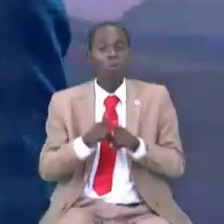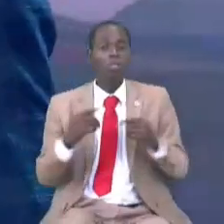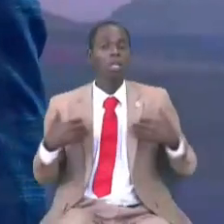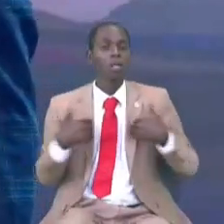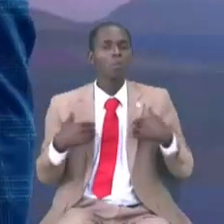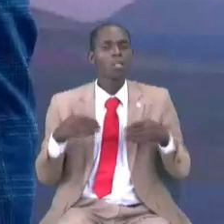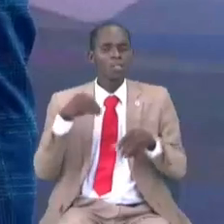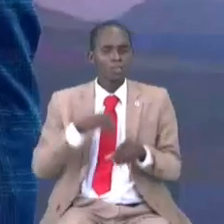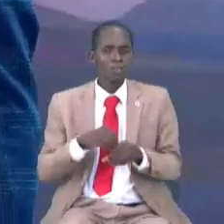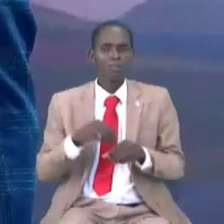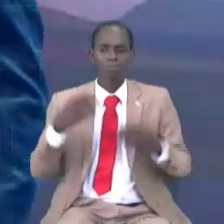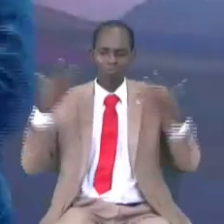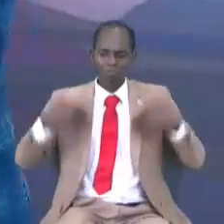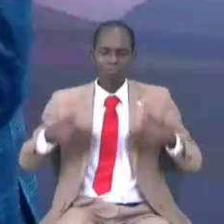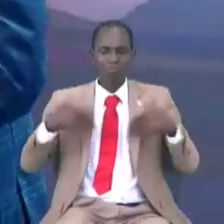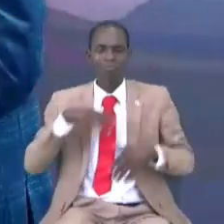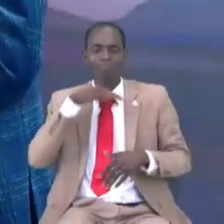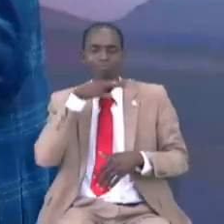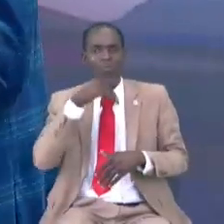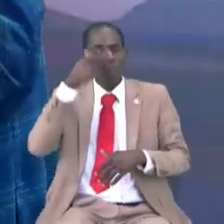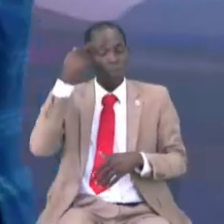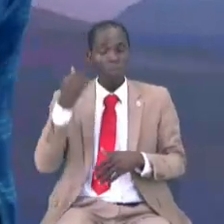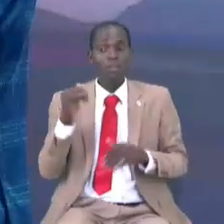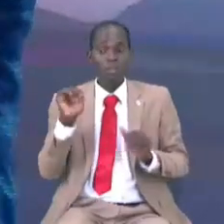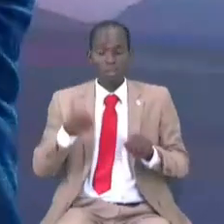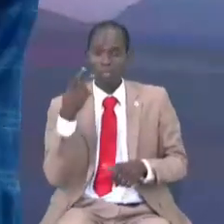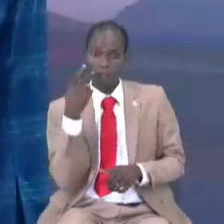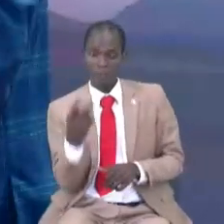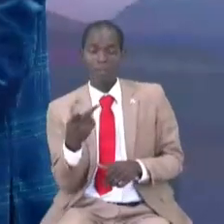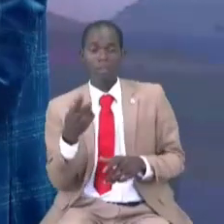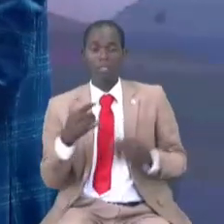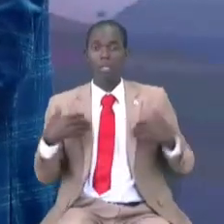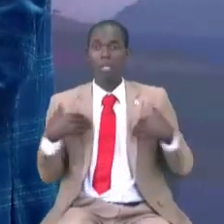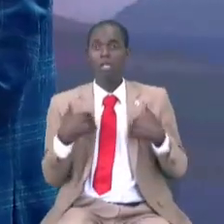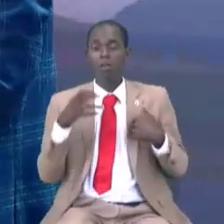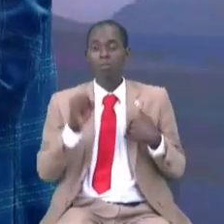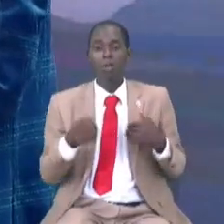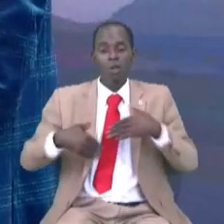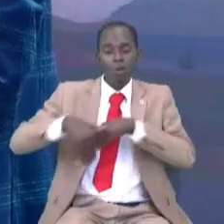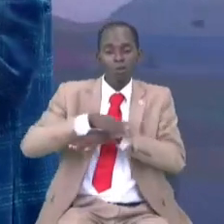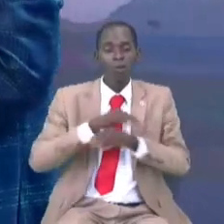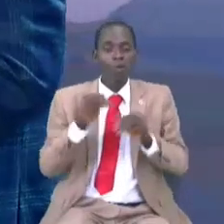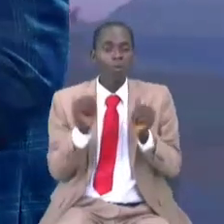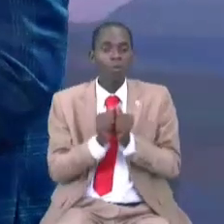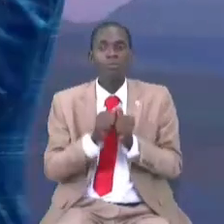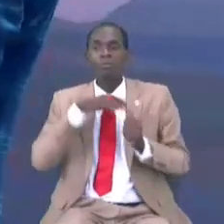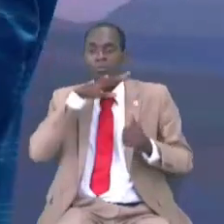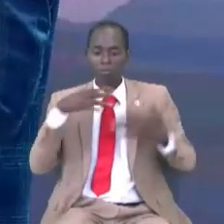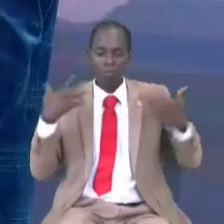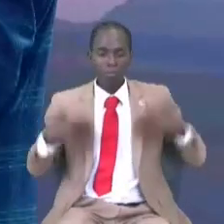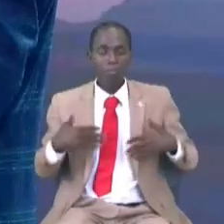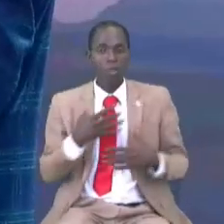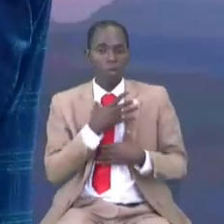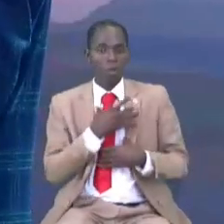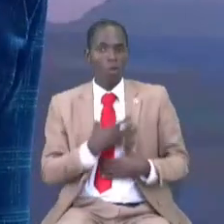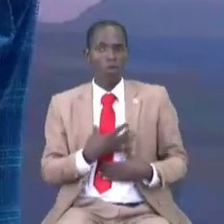those animals covered with sackcloth. Hunger might come. I see the sackcloth on the beast, and it might be that,